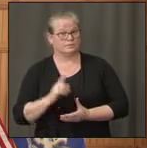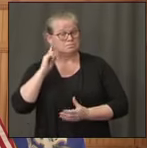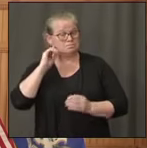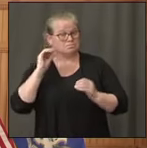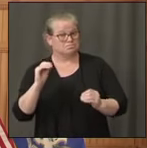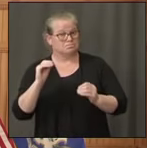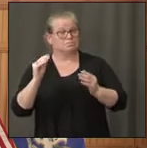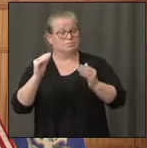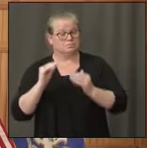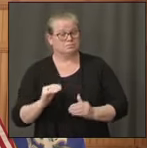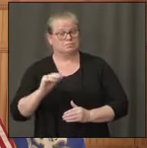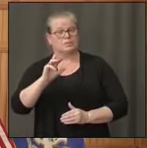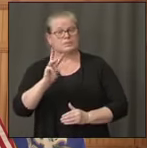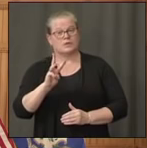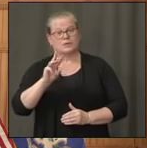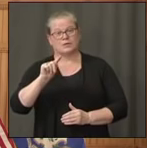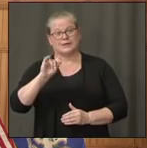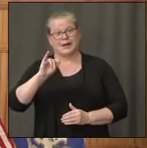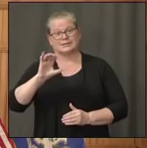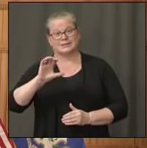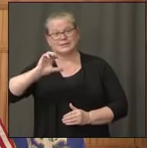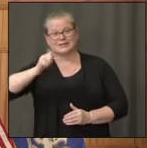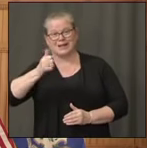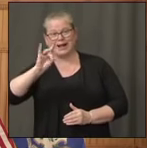WTIC 1080 News. 12,